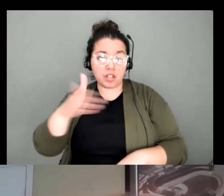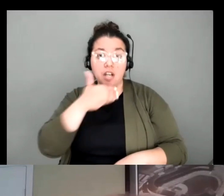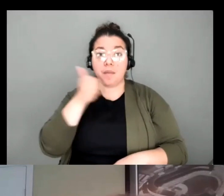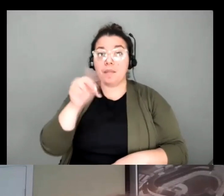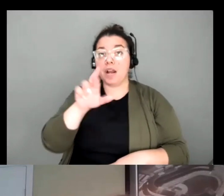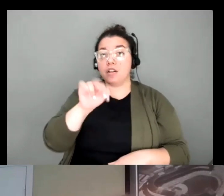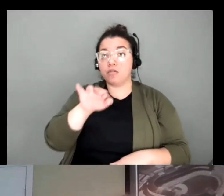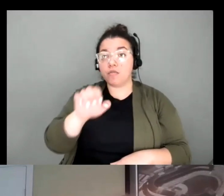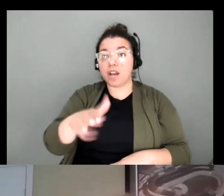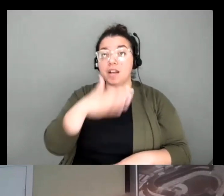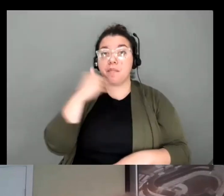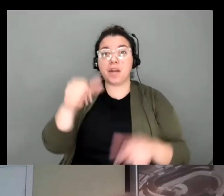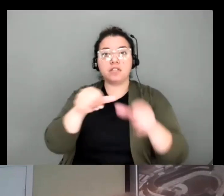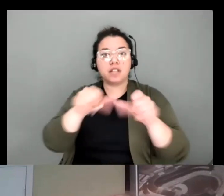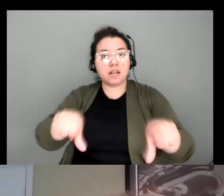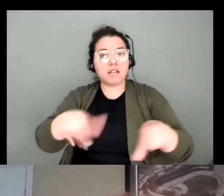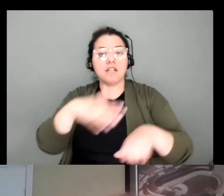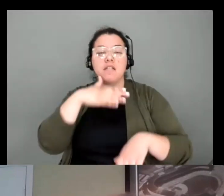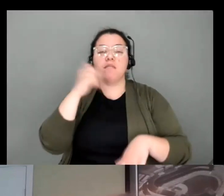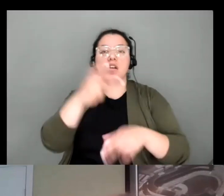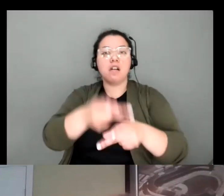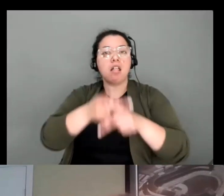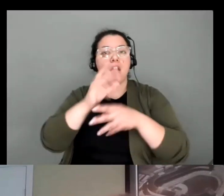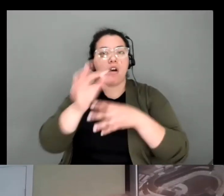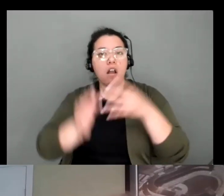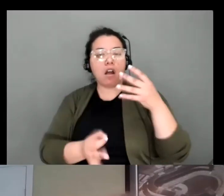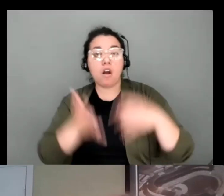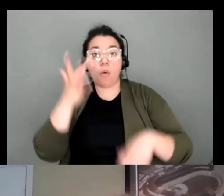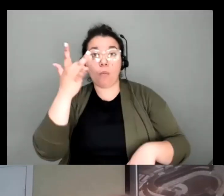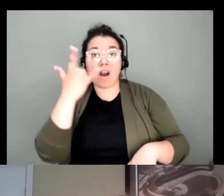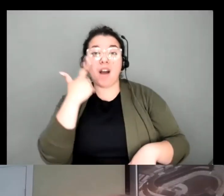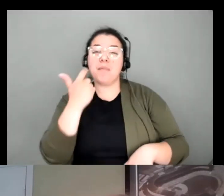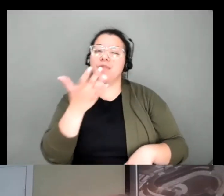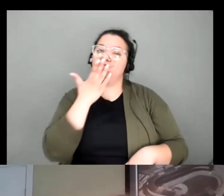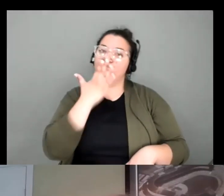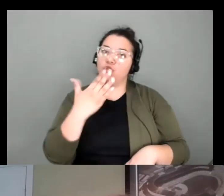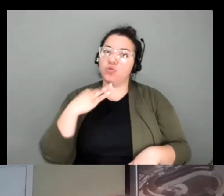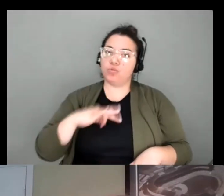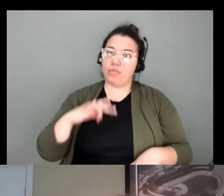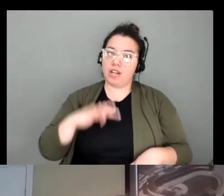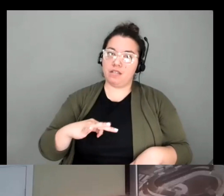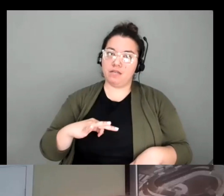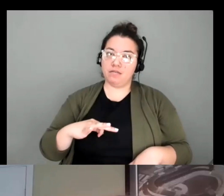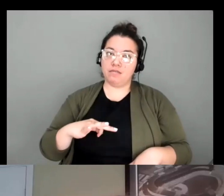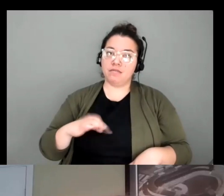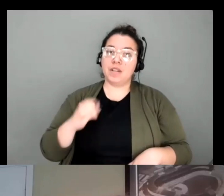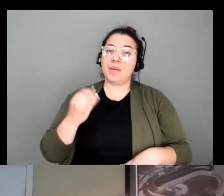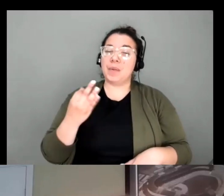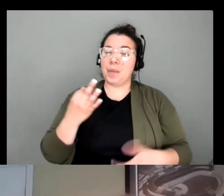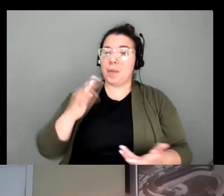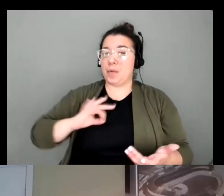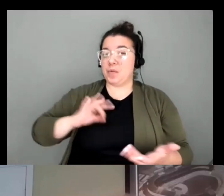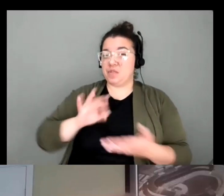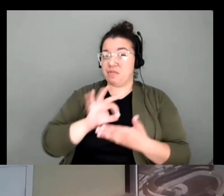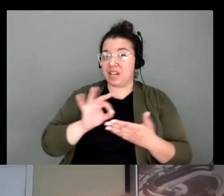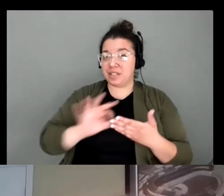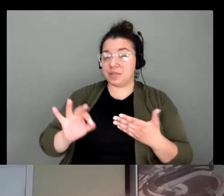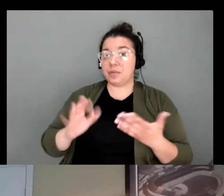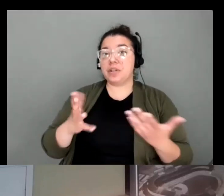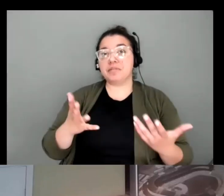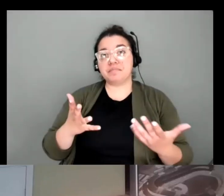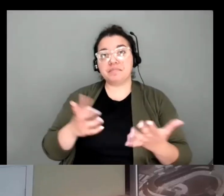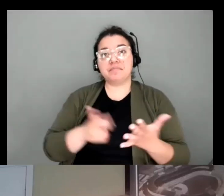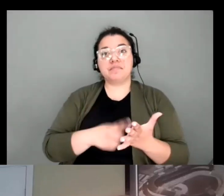down payment options, better loan options, simply because you've managed your credit. So credit scores, sometimes for mortgages,